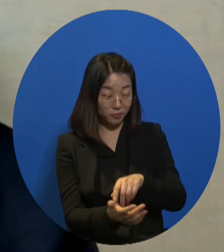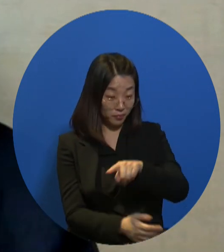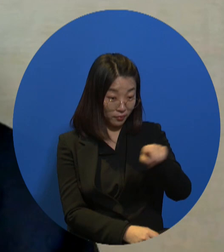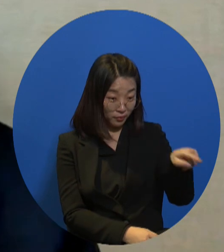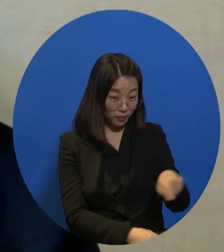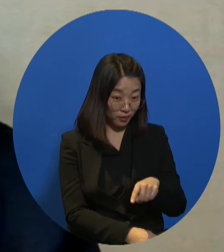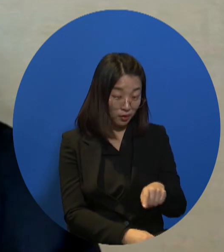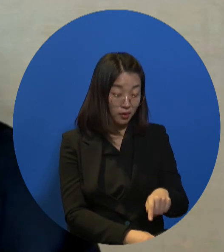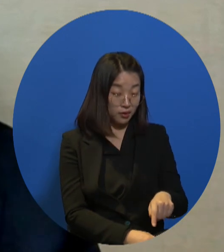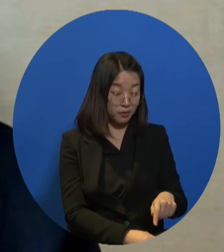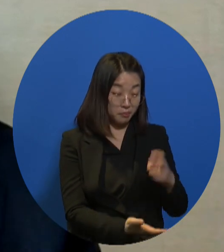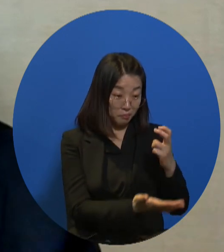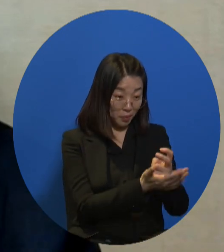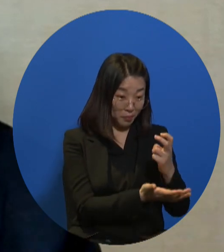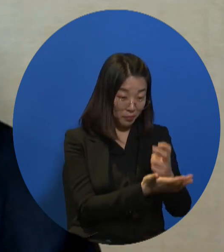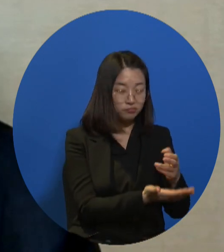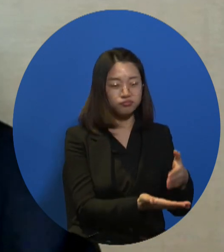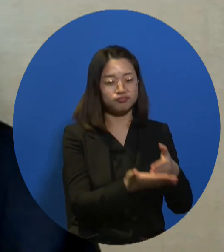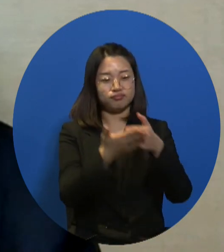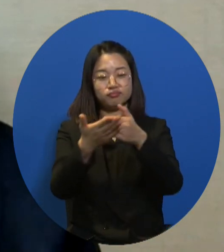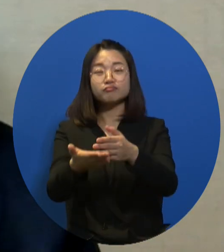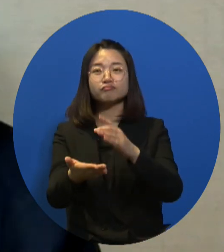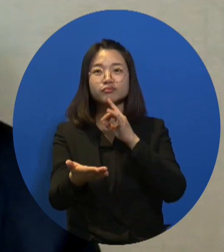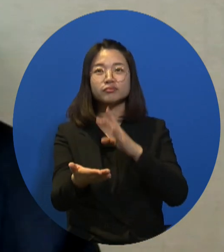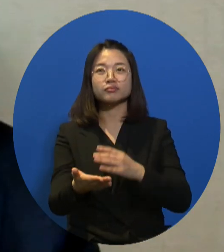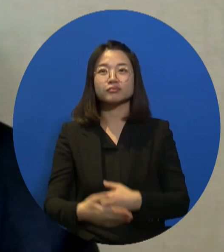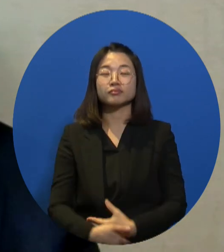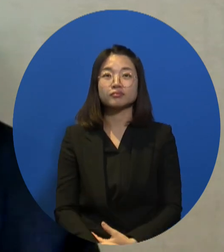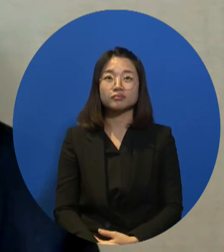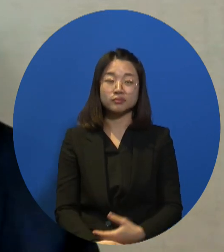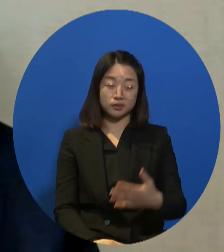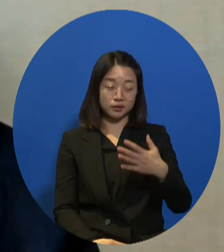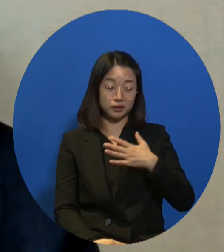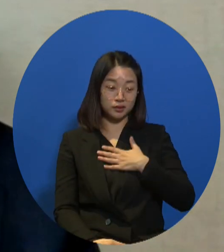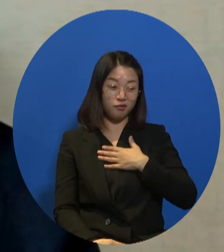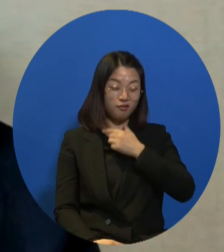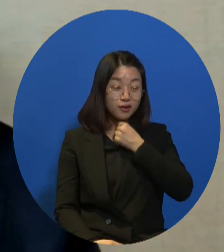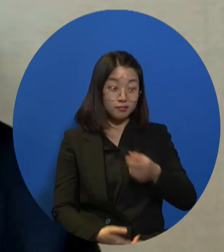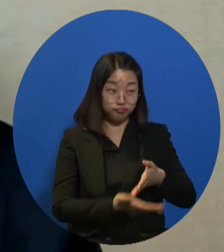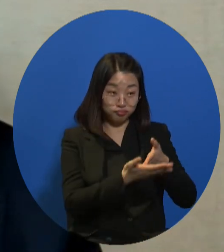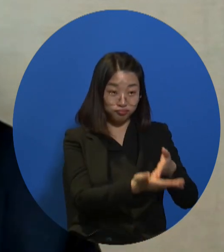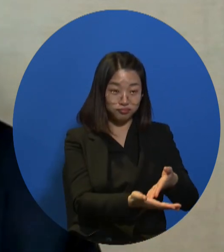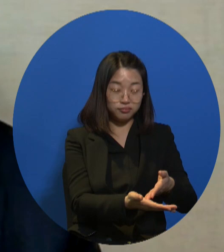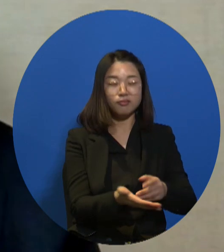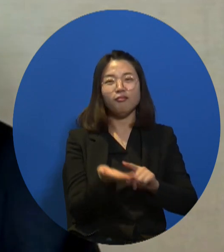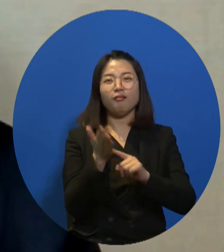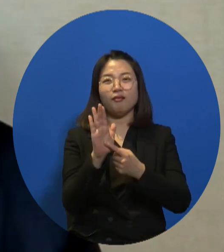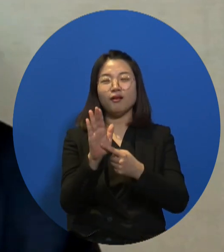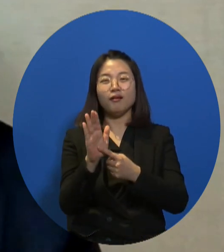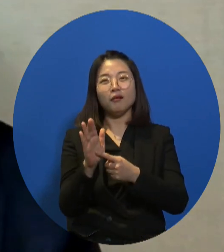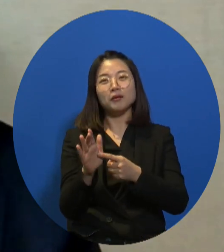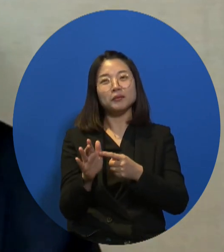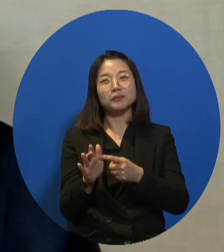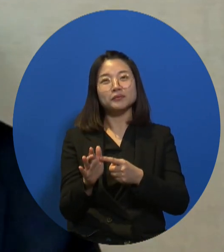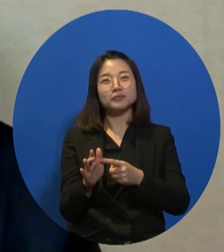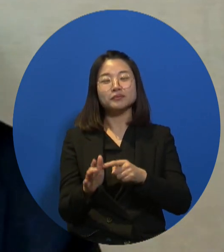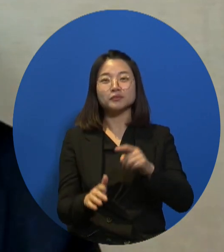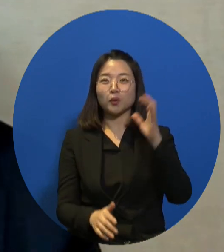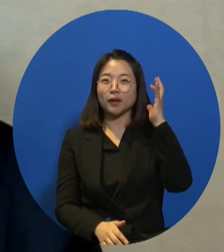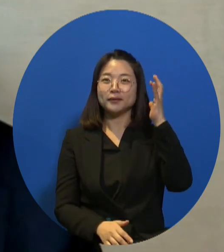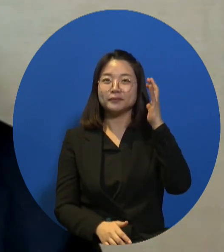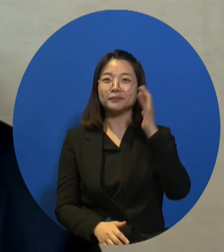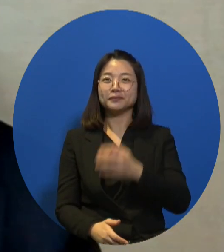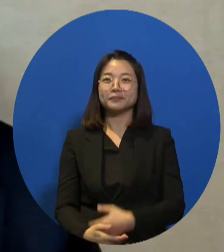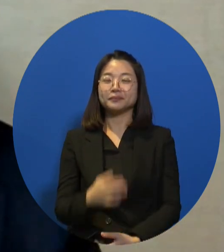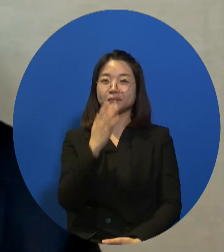arguments, ultimately so that the decision makers can make an informed decision. It is difficult for me at this point in time